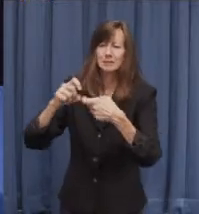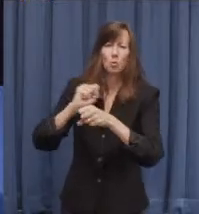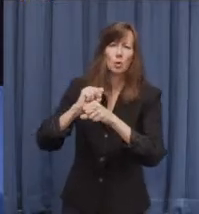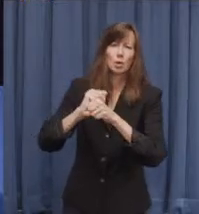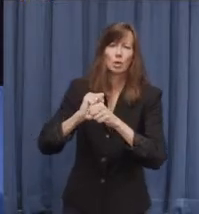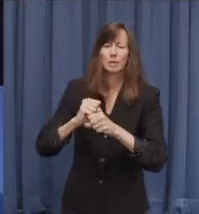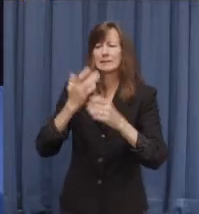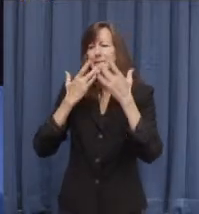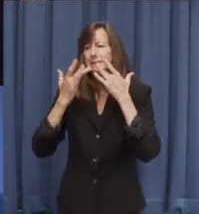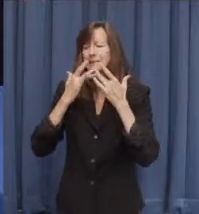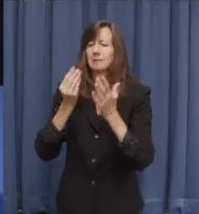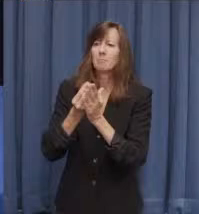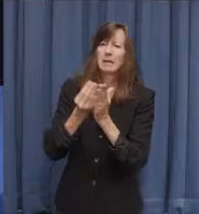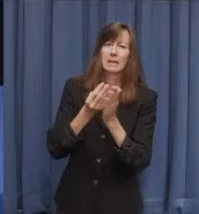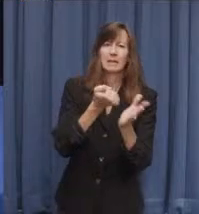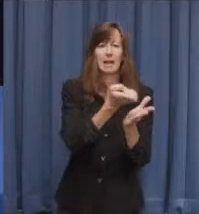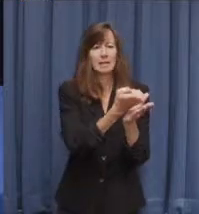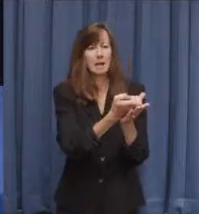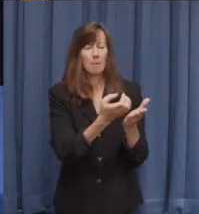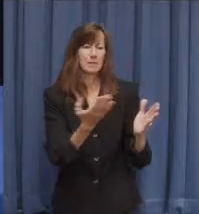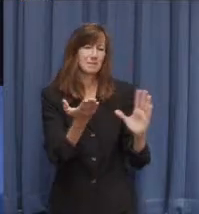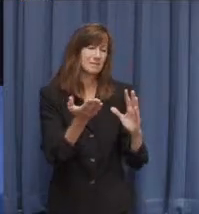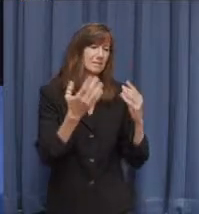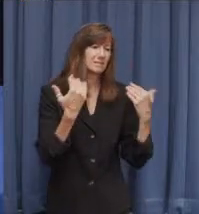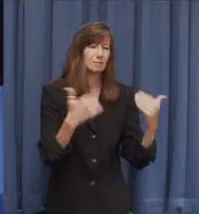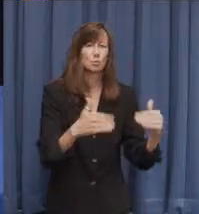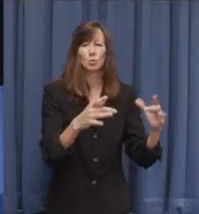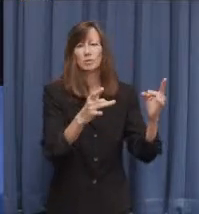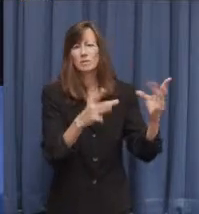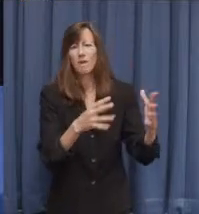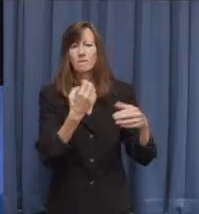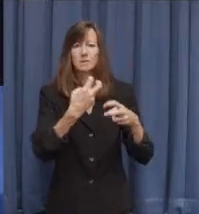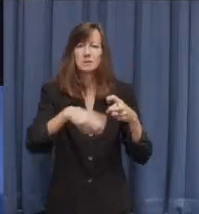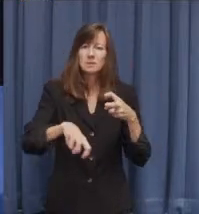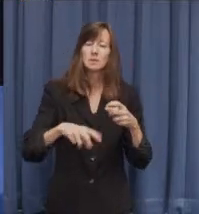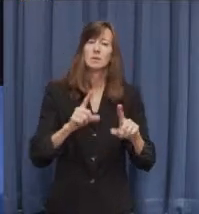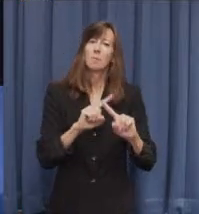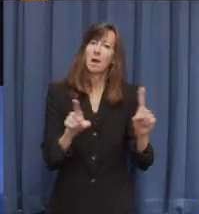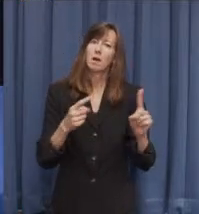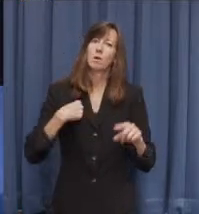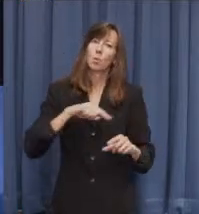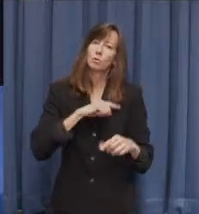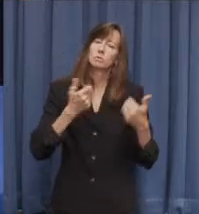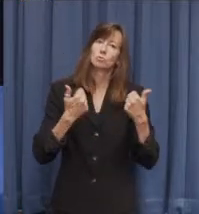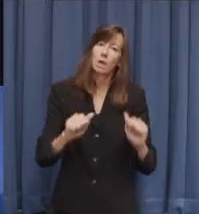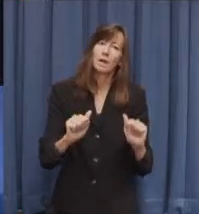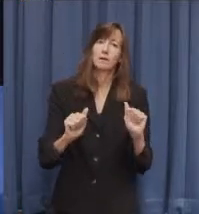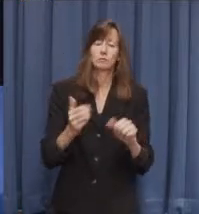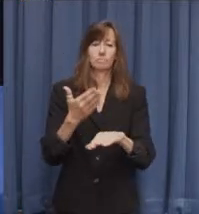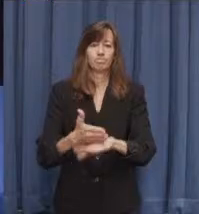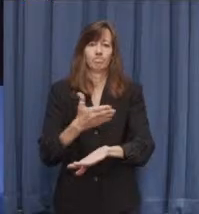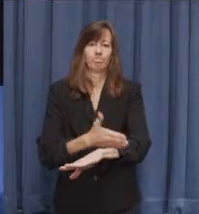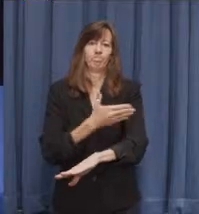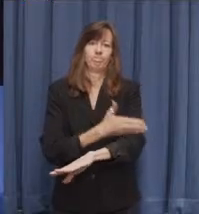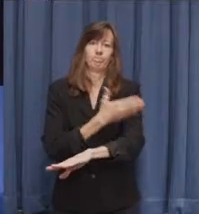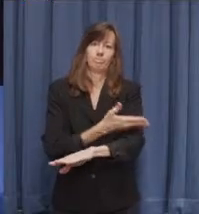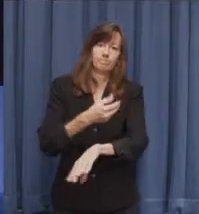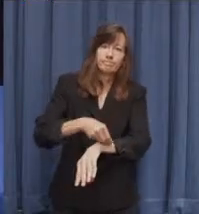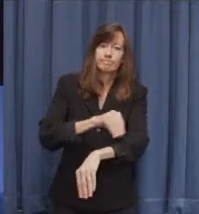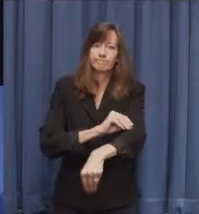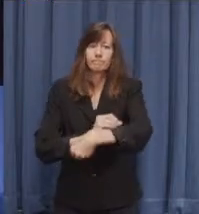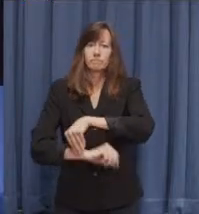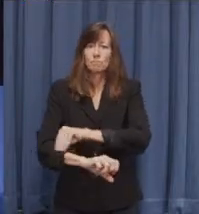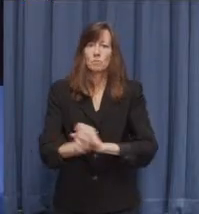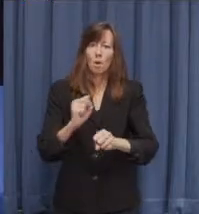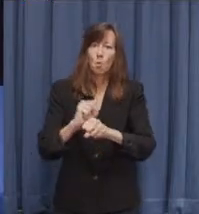were 100% prepared for by any means. And so we continue to work to do it better. And the